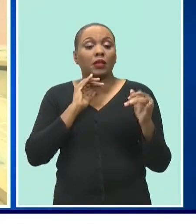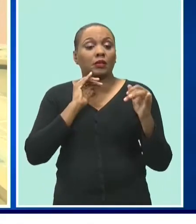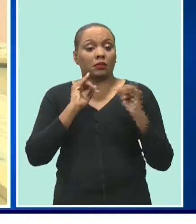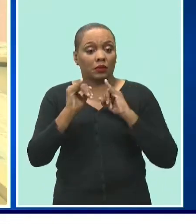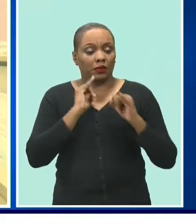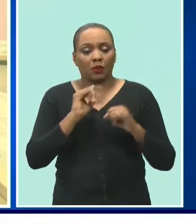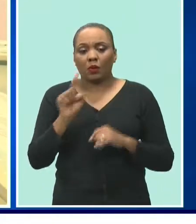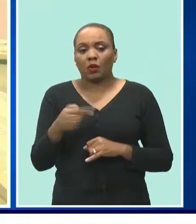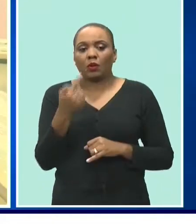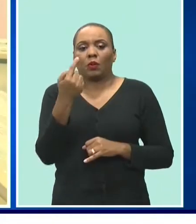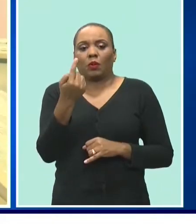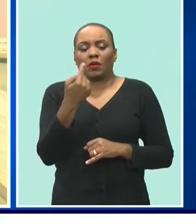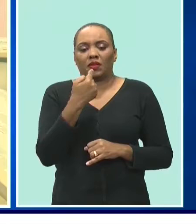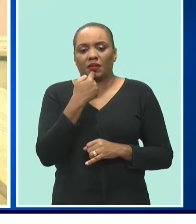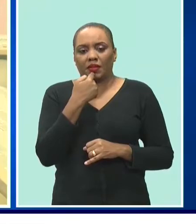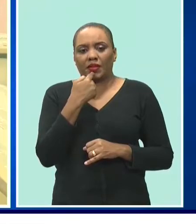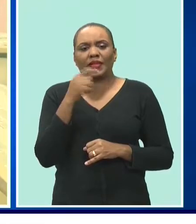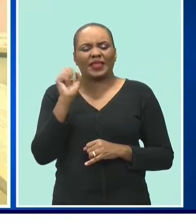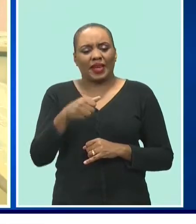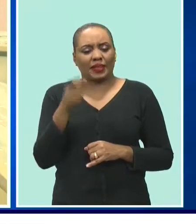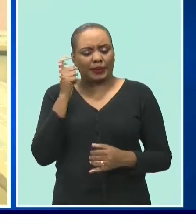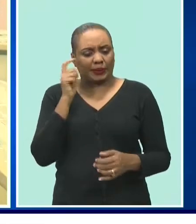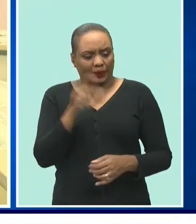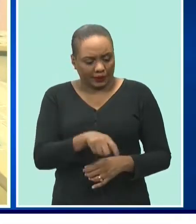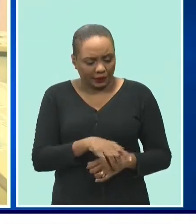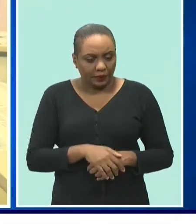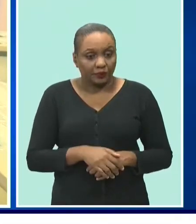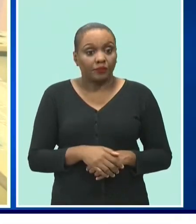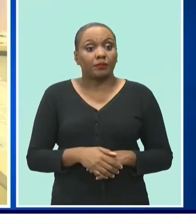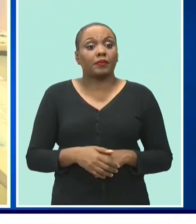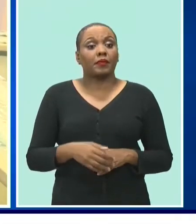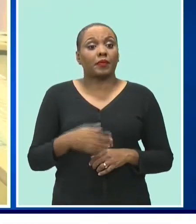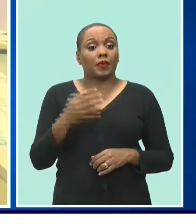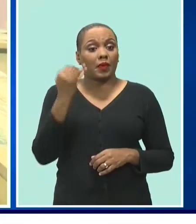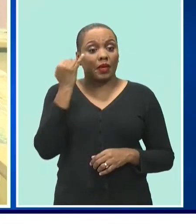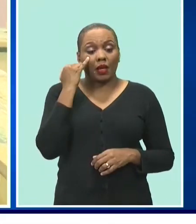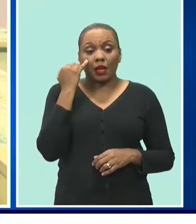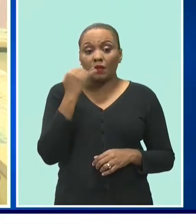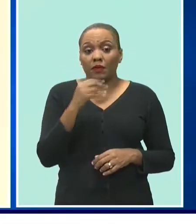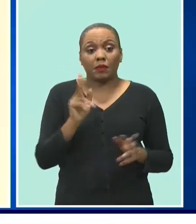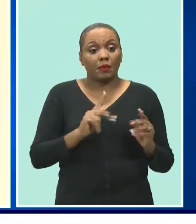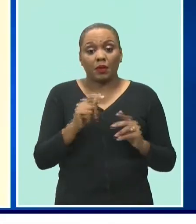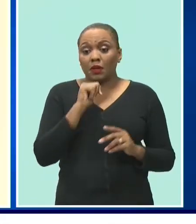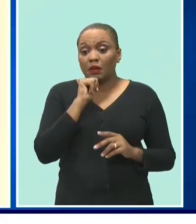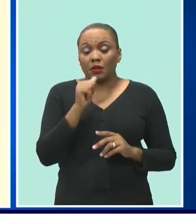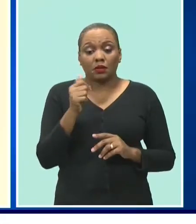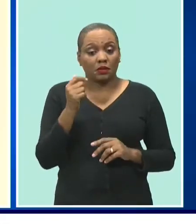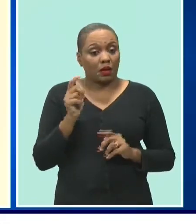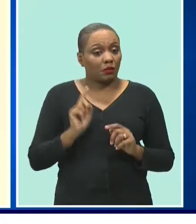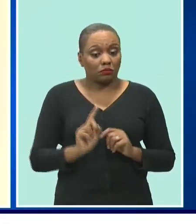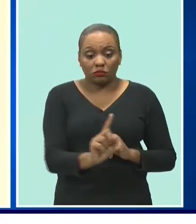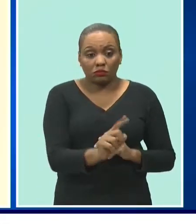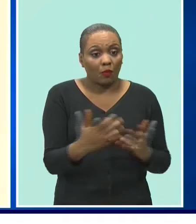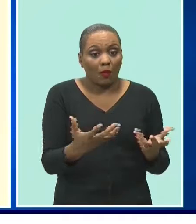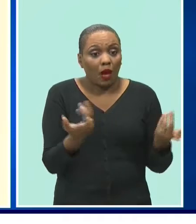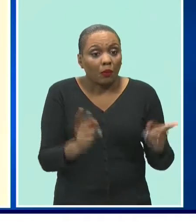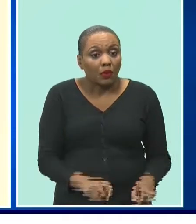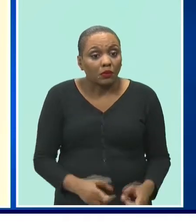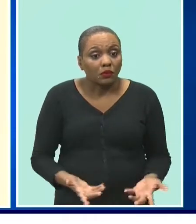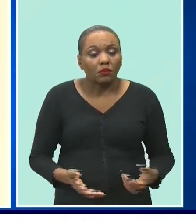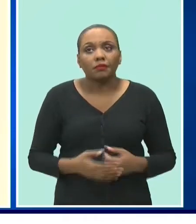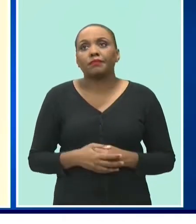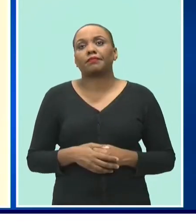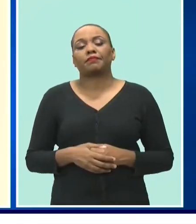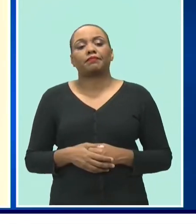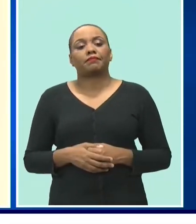official claim. Sergeant McCollin explains what will happen if the owners do not come forward. It pains us that